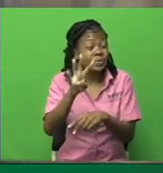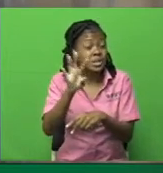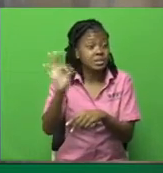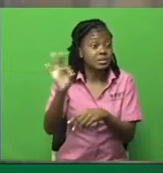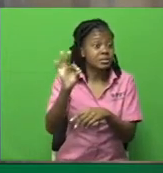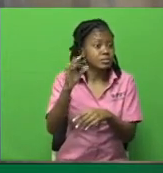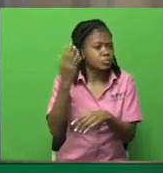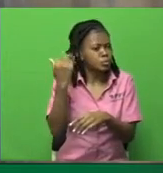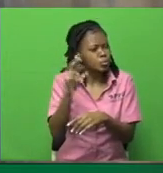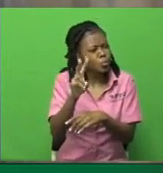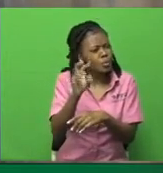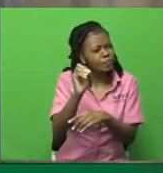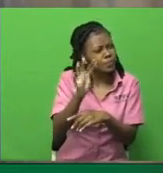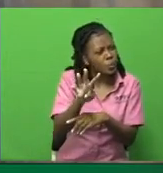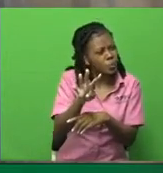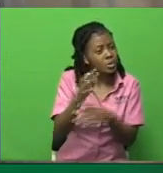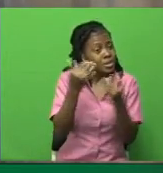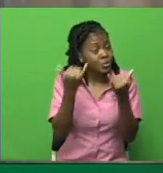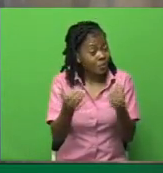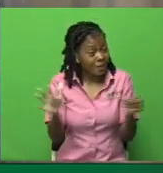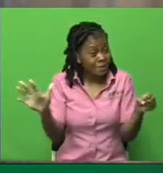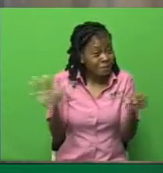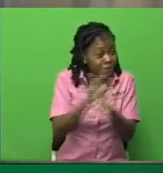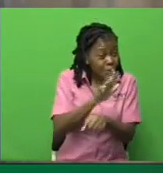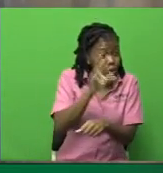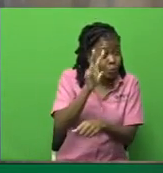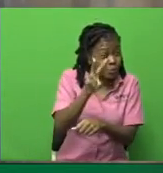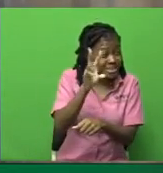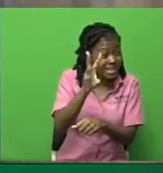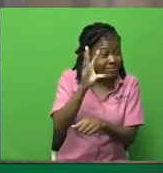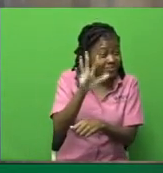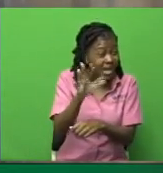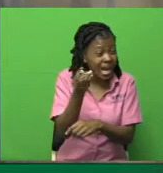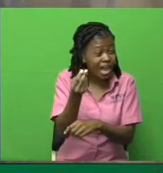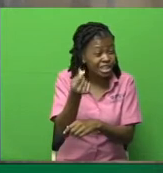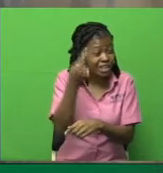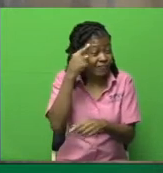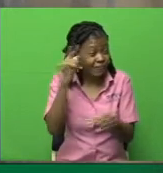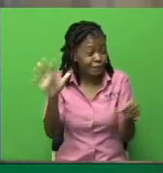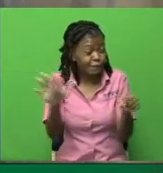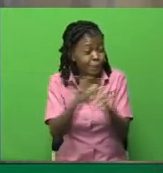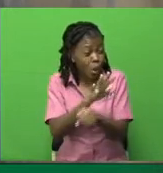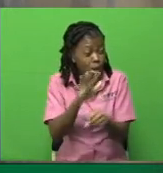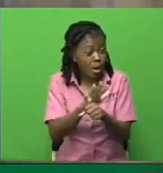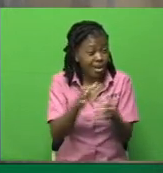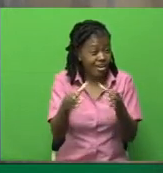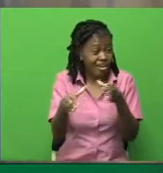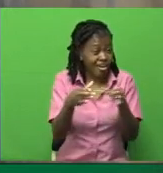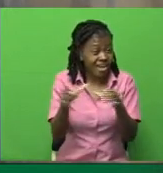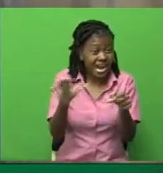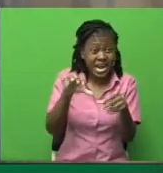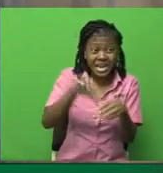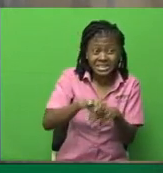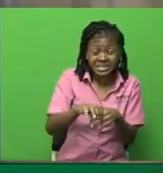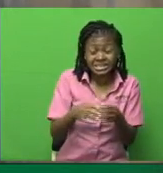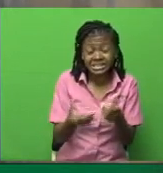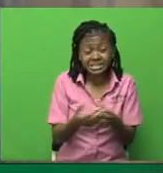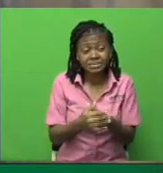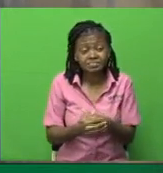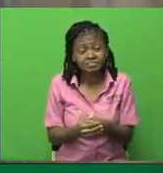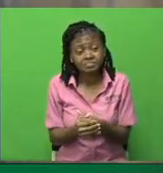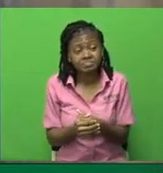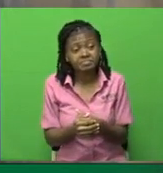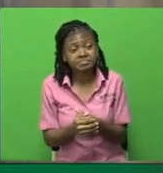to 265 an increase of 61 each fill up the monthly bill for the average person who fills their tank